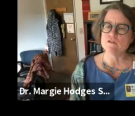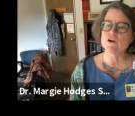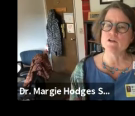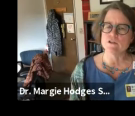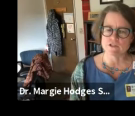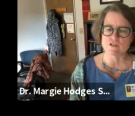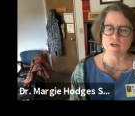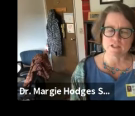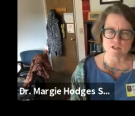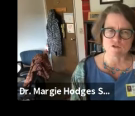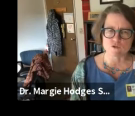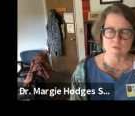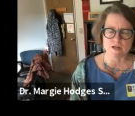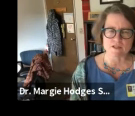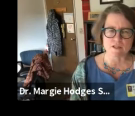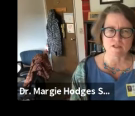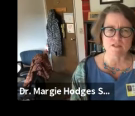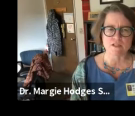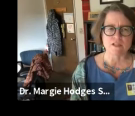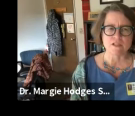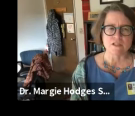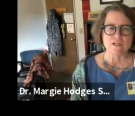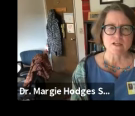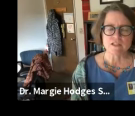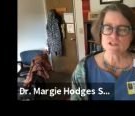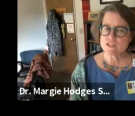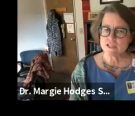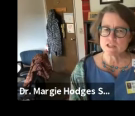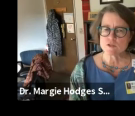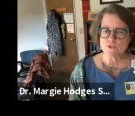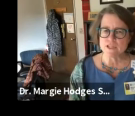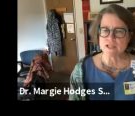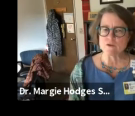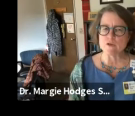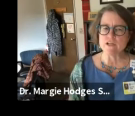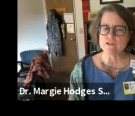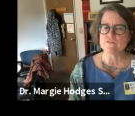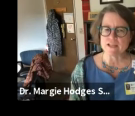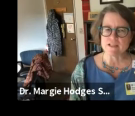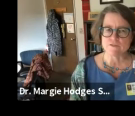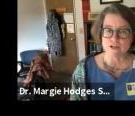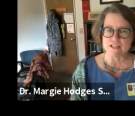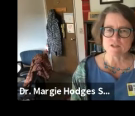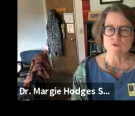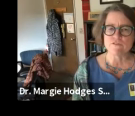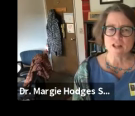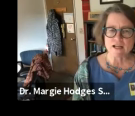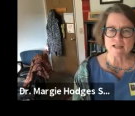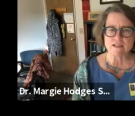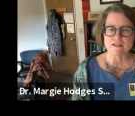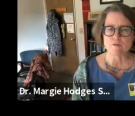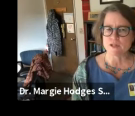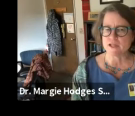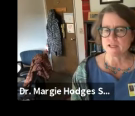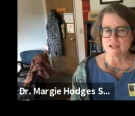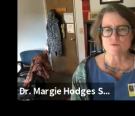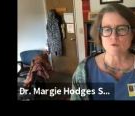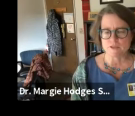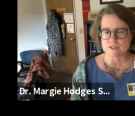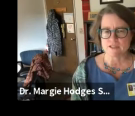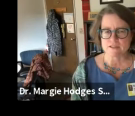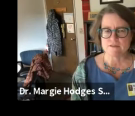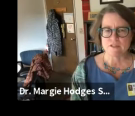the University of Rochester's response to this. And she said, in the spring, I would hear the phrase, we're flying the plane